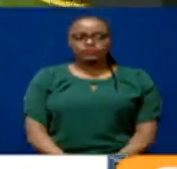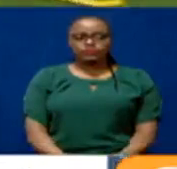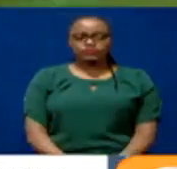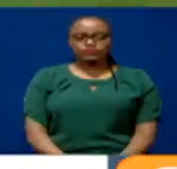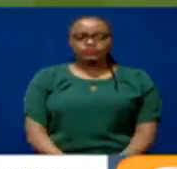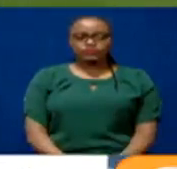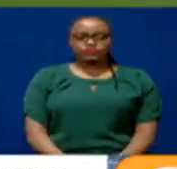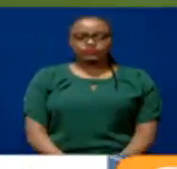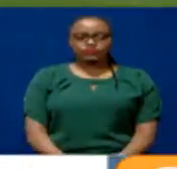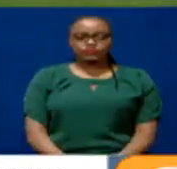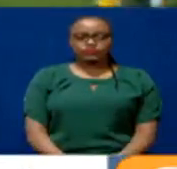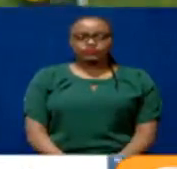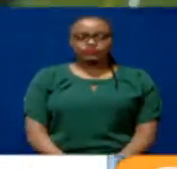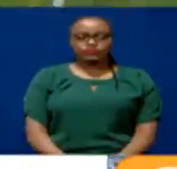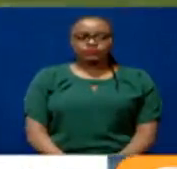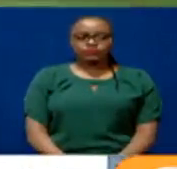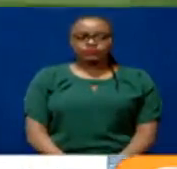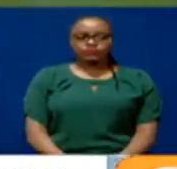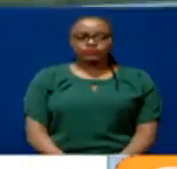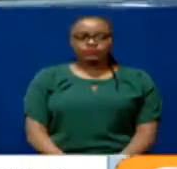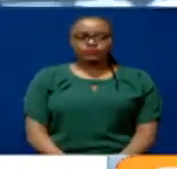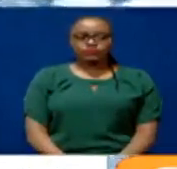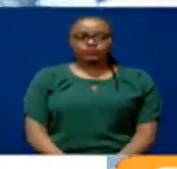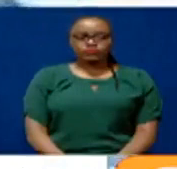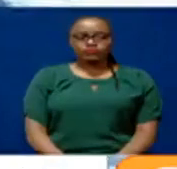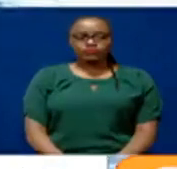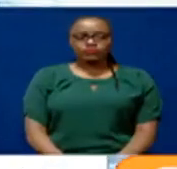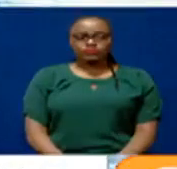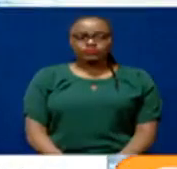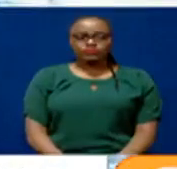crown. And it is going to be an Ethiopian victory.